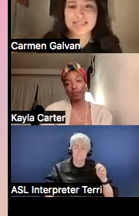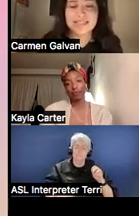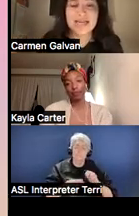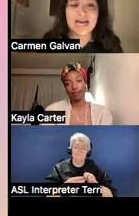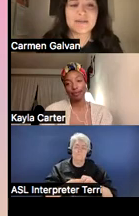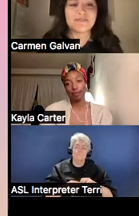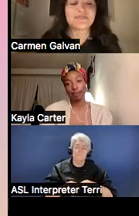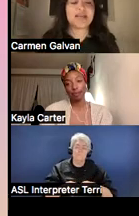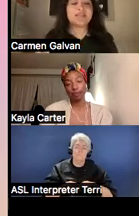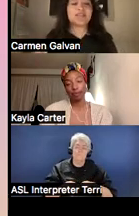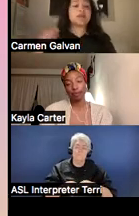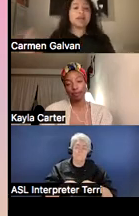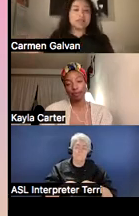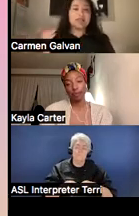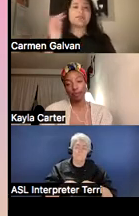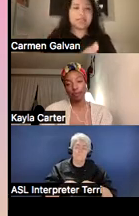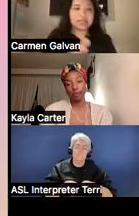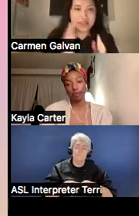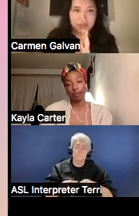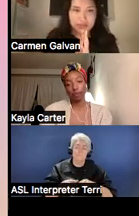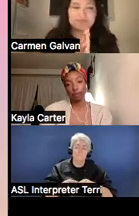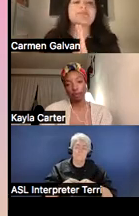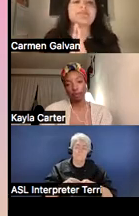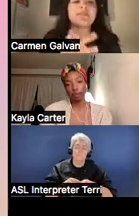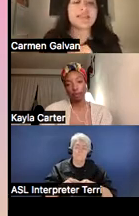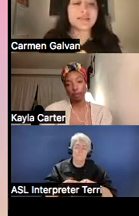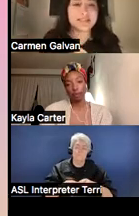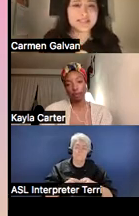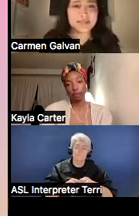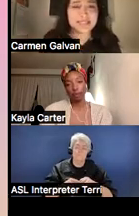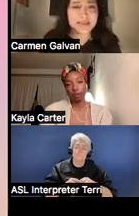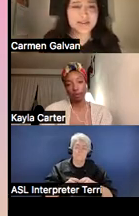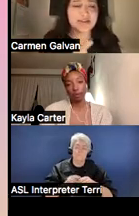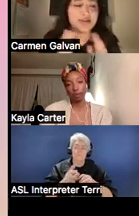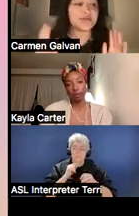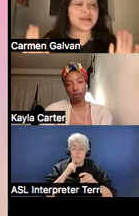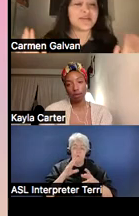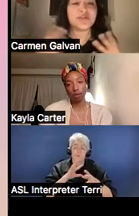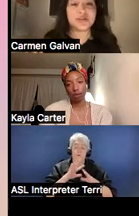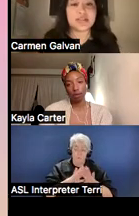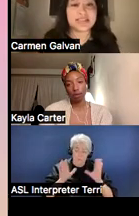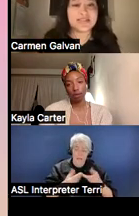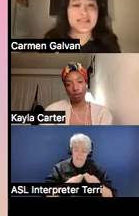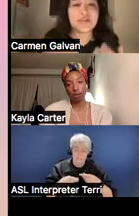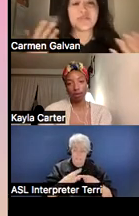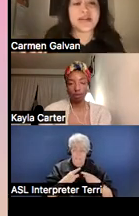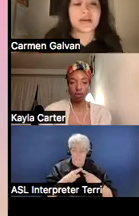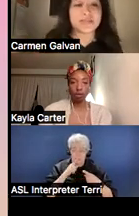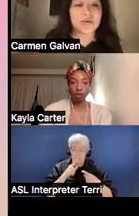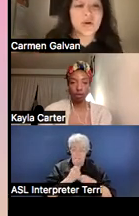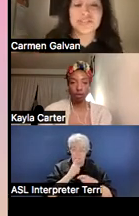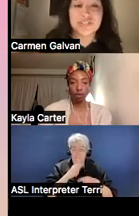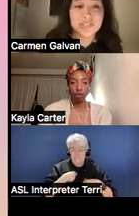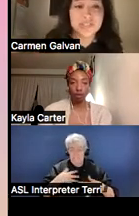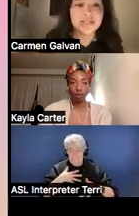that. And so collectively, please make sure that if this is something scary for you, if you do it collectively, you bring it up